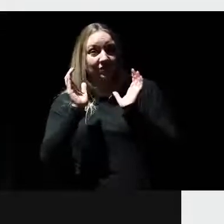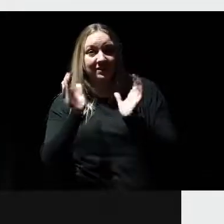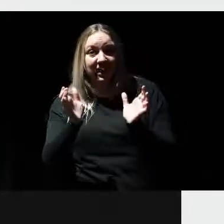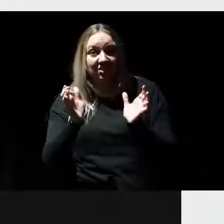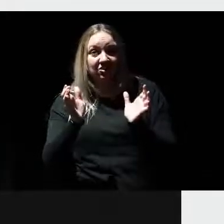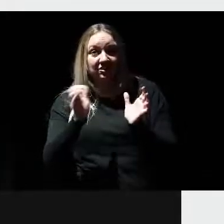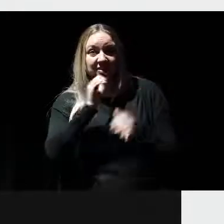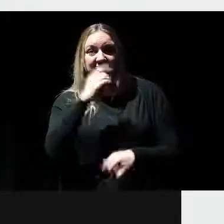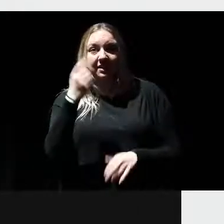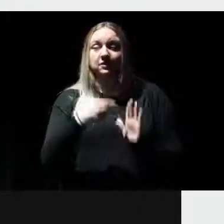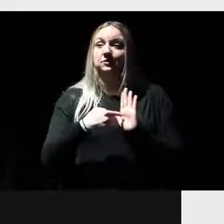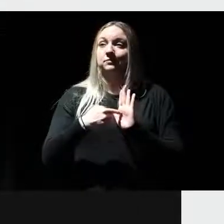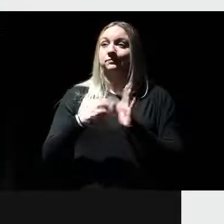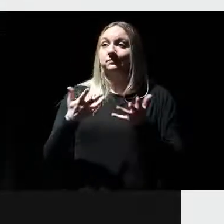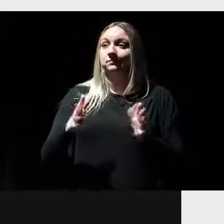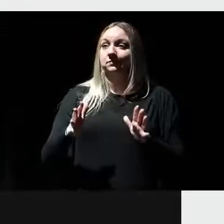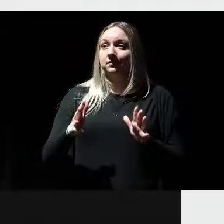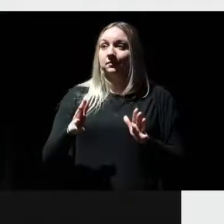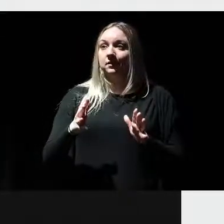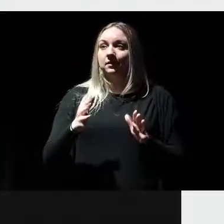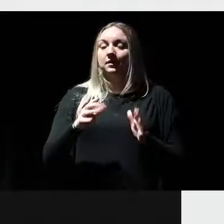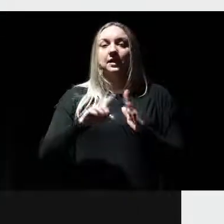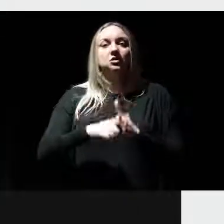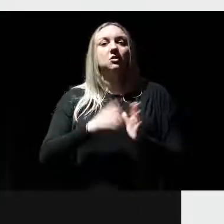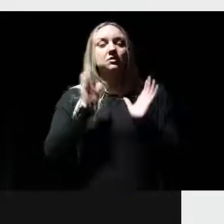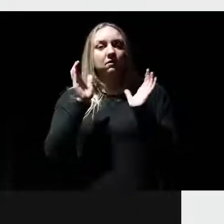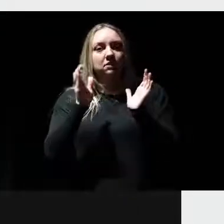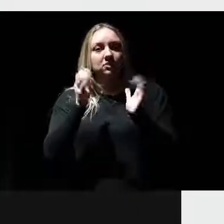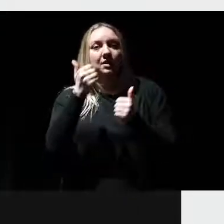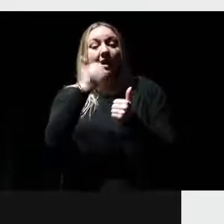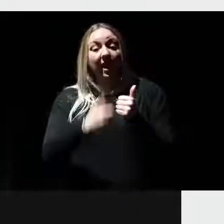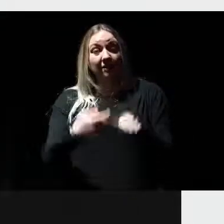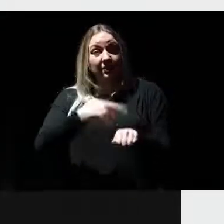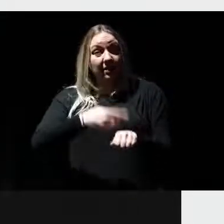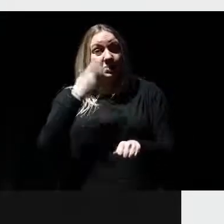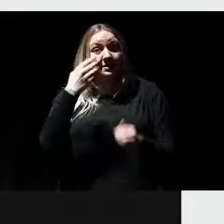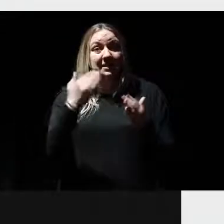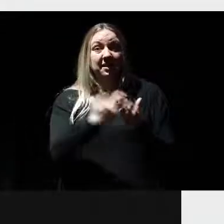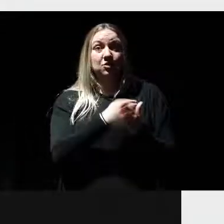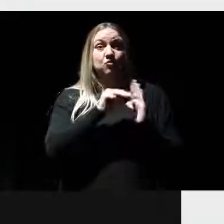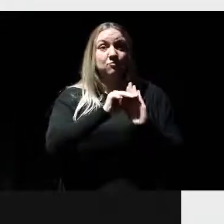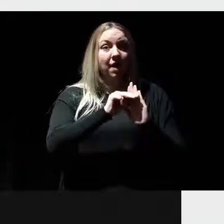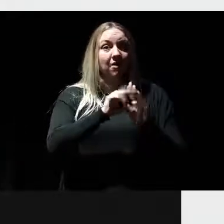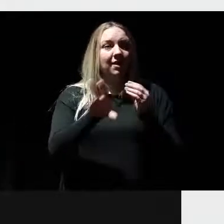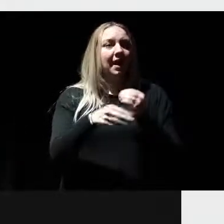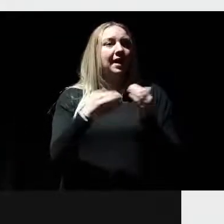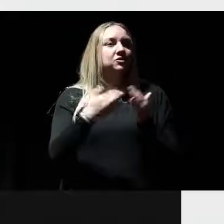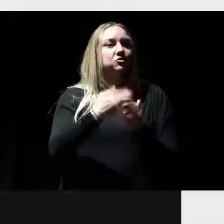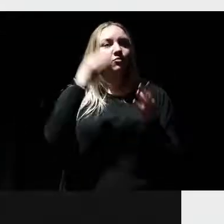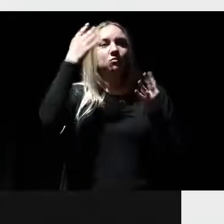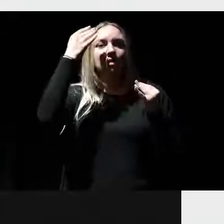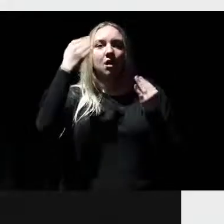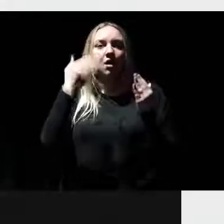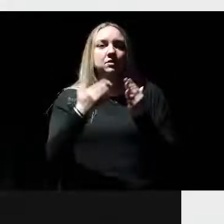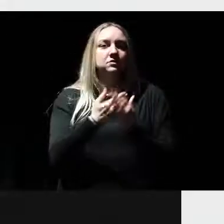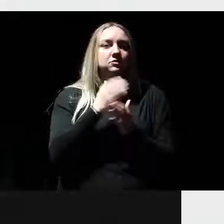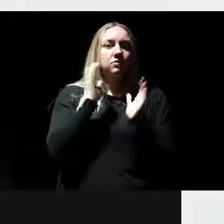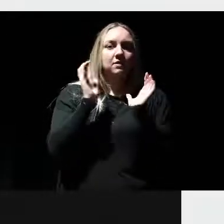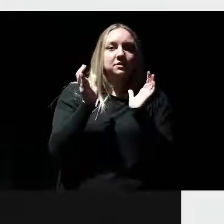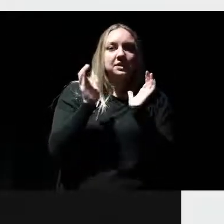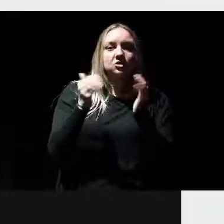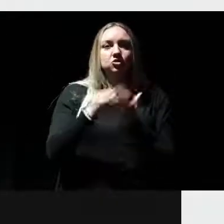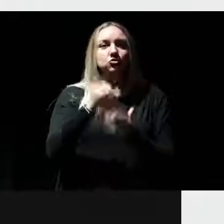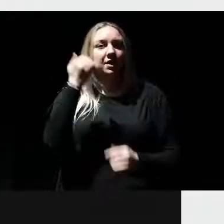a new model gets made, a new iteration gets made, that energizes that debate. It energizes that conversation. So I like to think